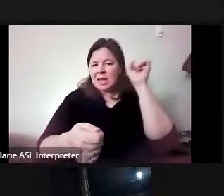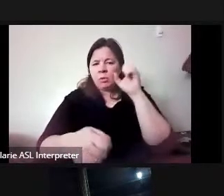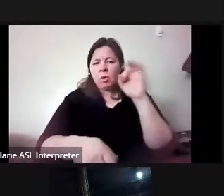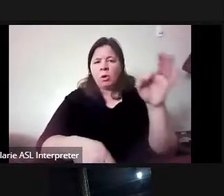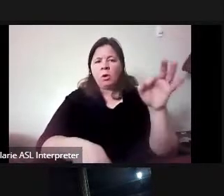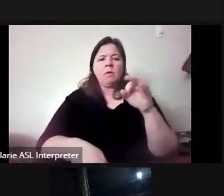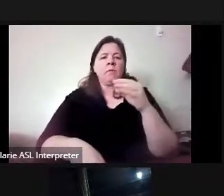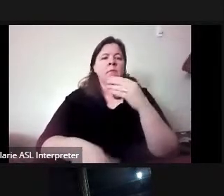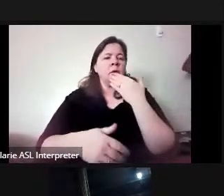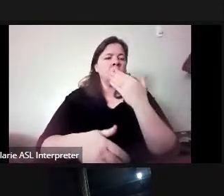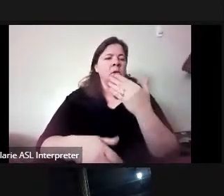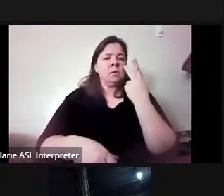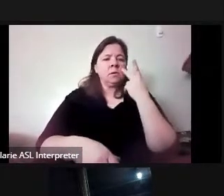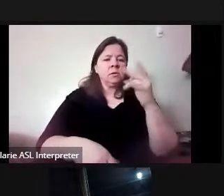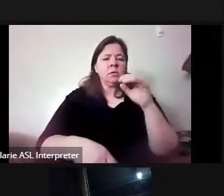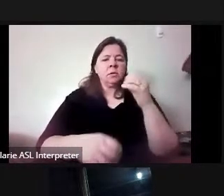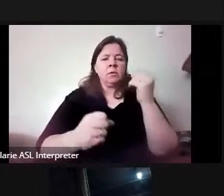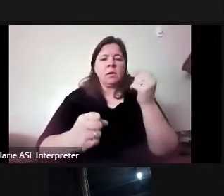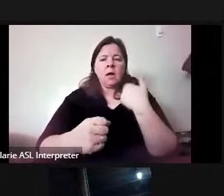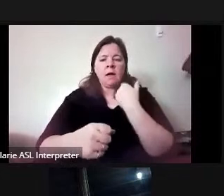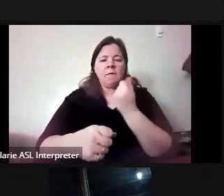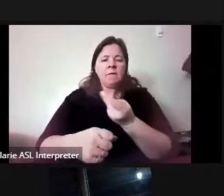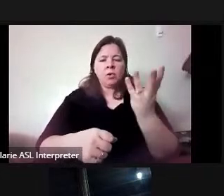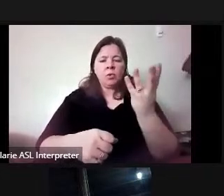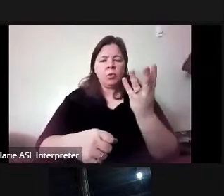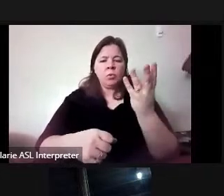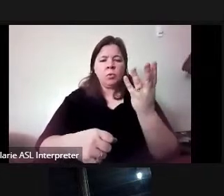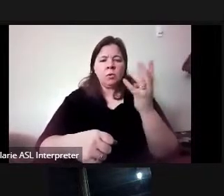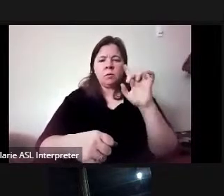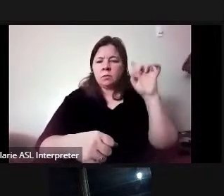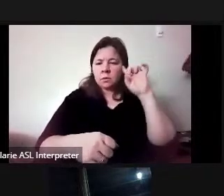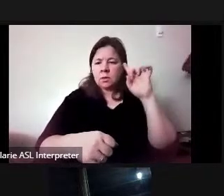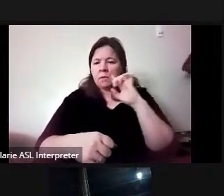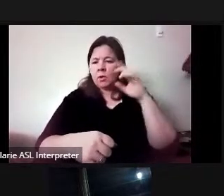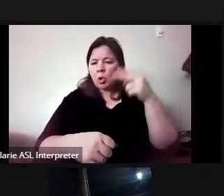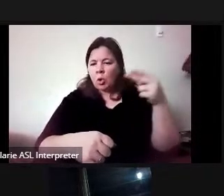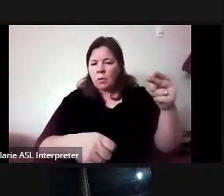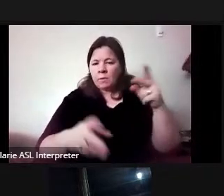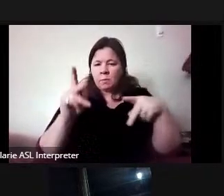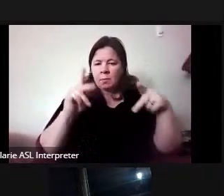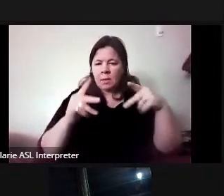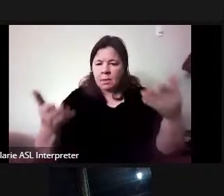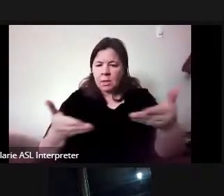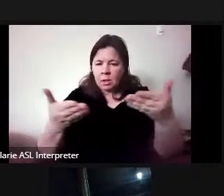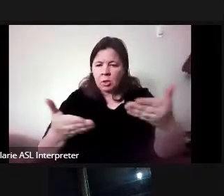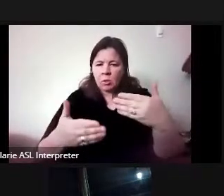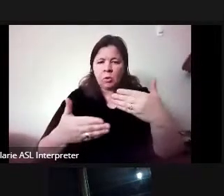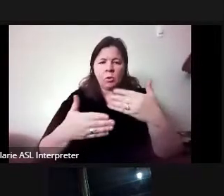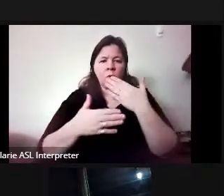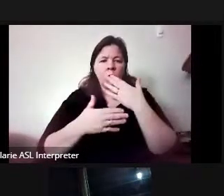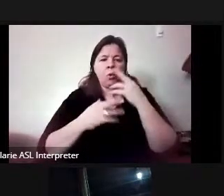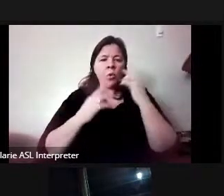Valerie. You're doing a great job. I see there are a few deaf and hard of hearing members on here. Hope you're